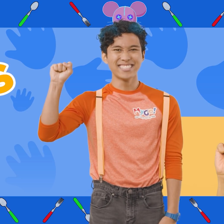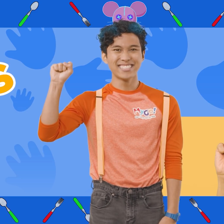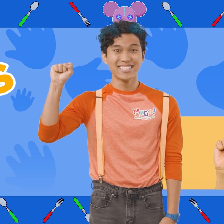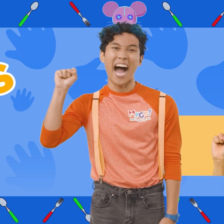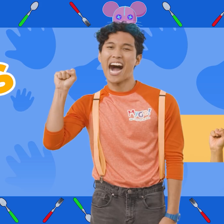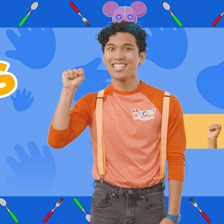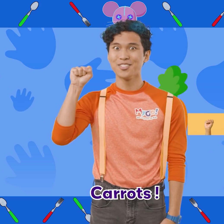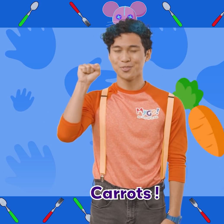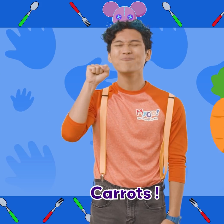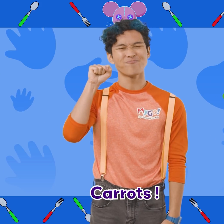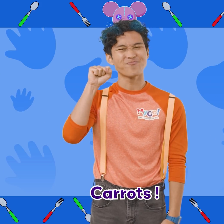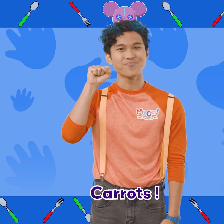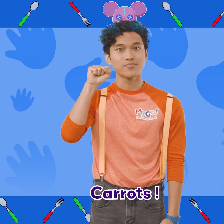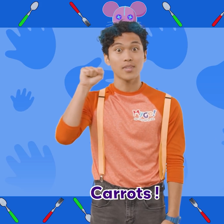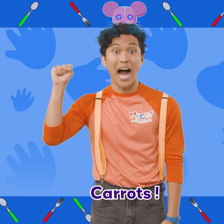S.